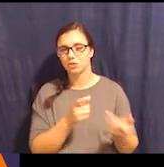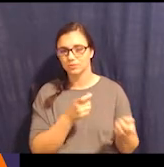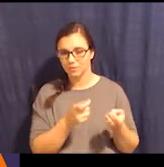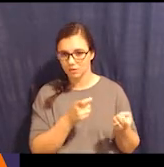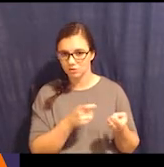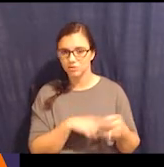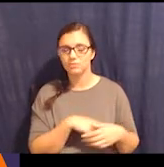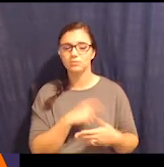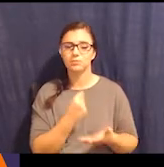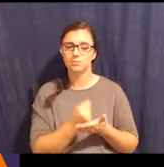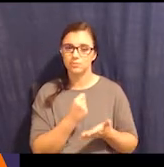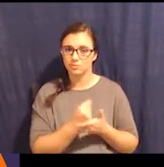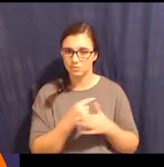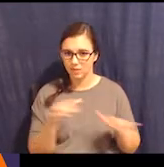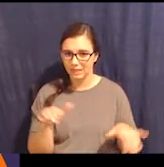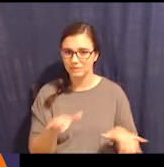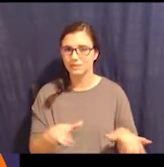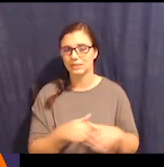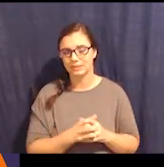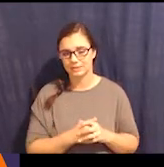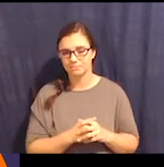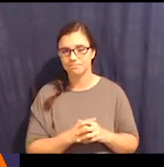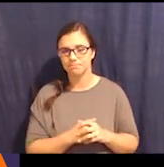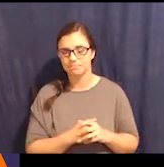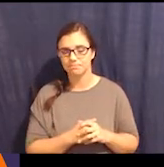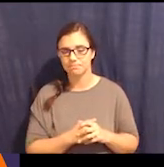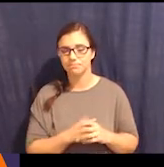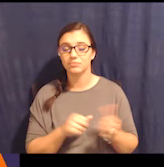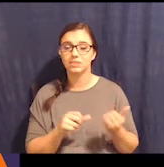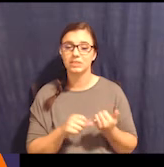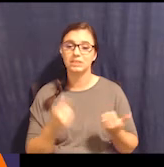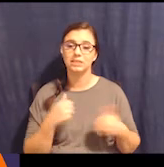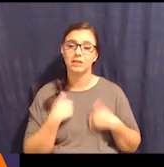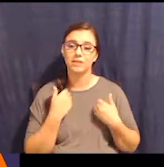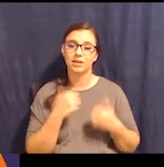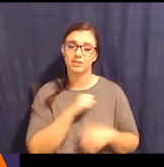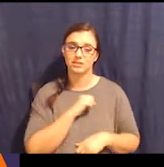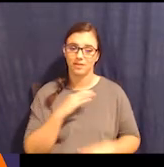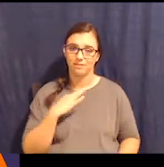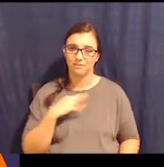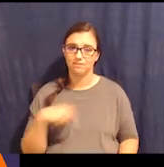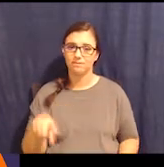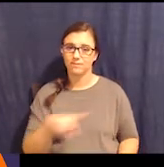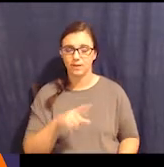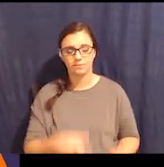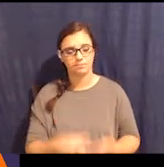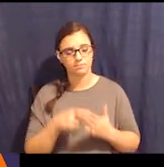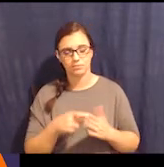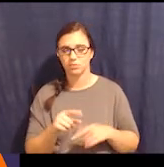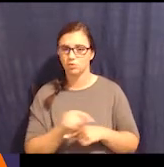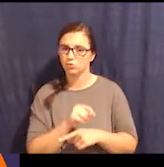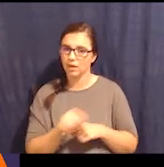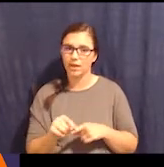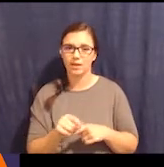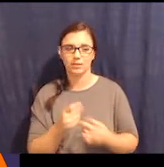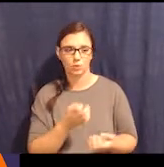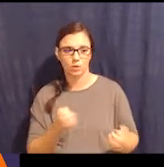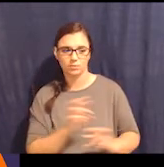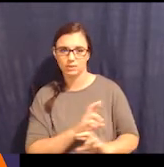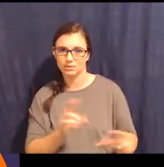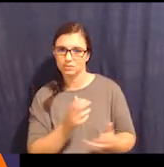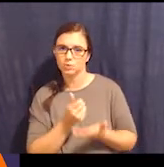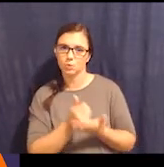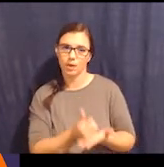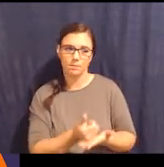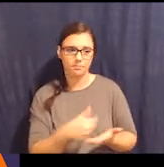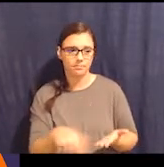Assisted living facility staff must be trained and equipped to assist residents in carrying out activities identified in their community